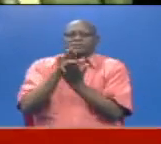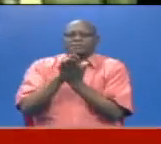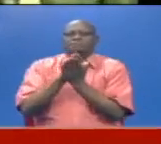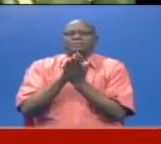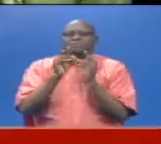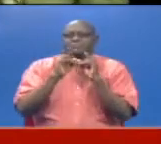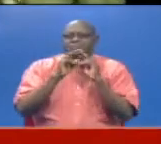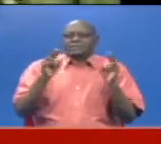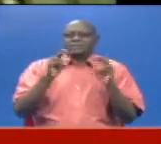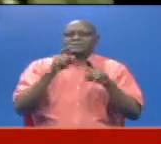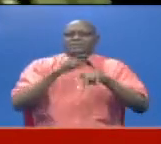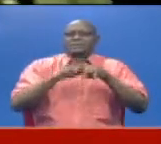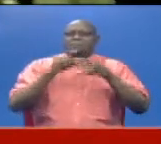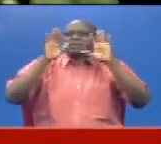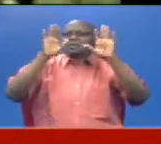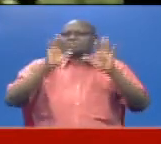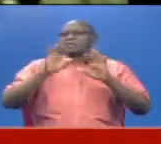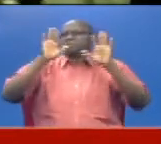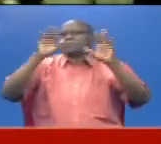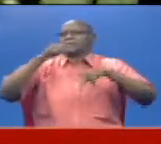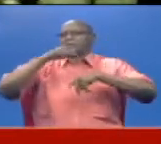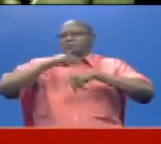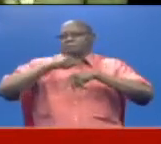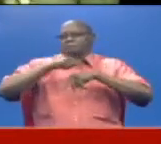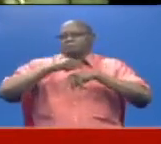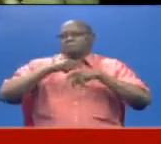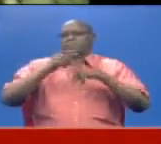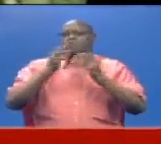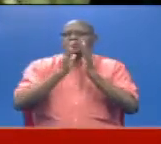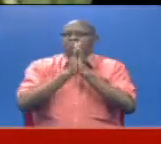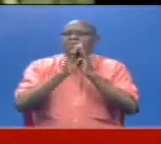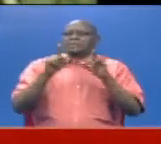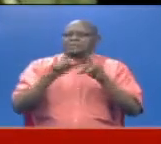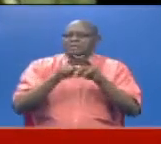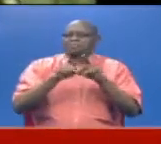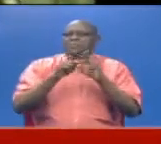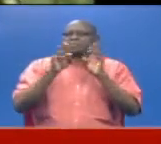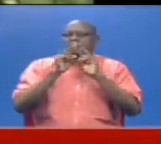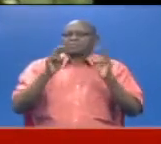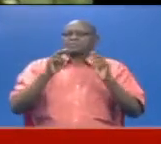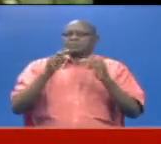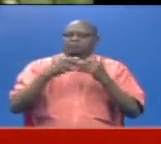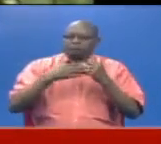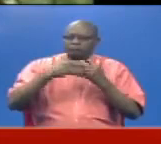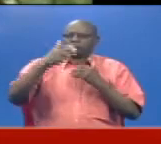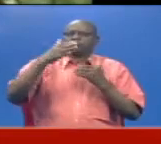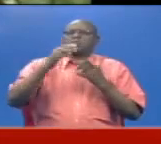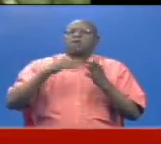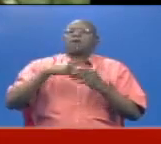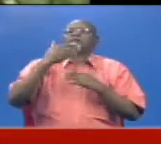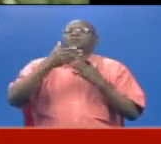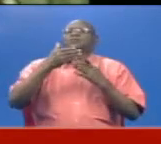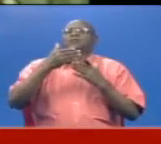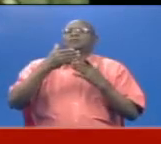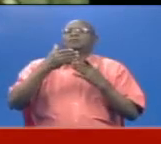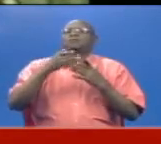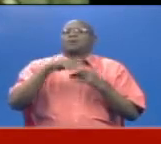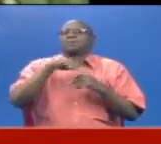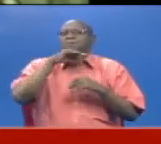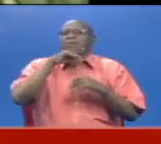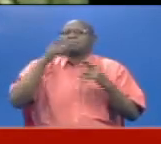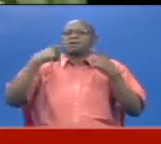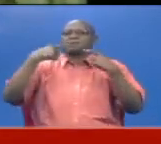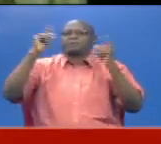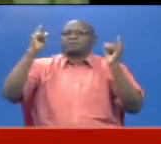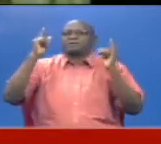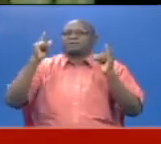campaign period, and we pray that that same peace will be maintained after Baba is announced as the